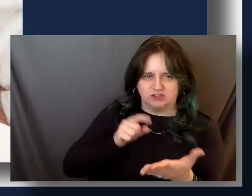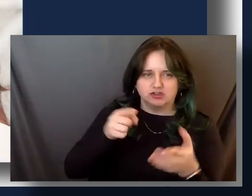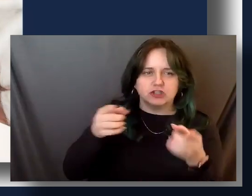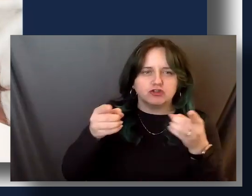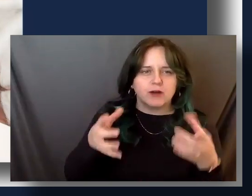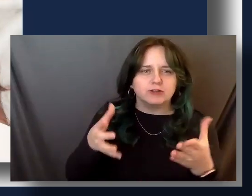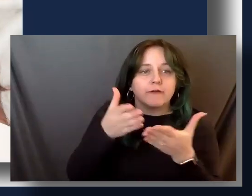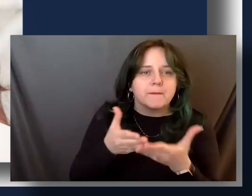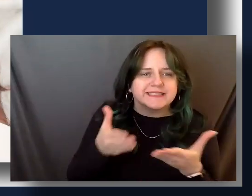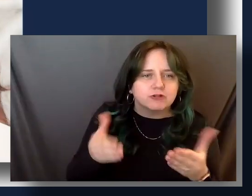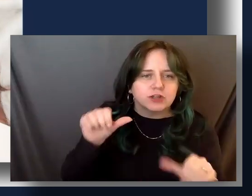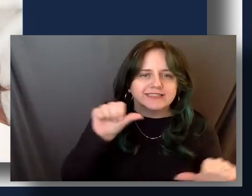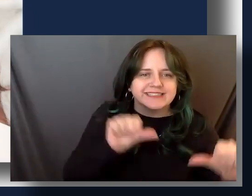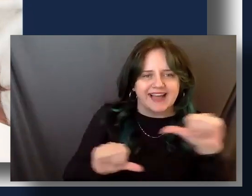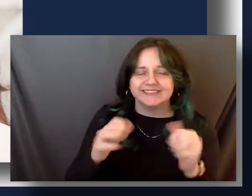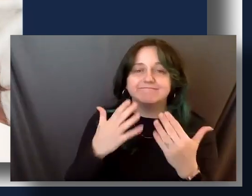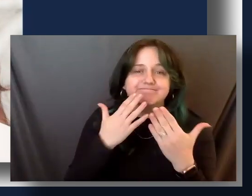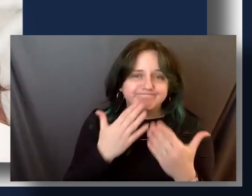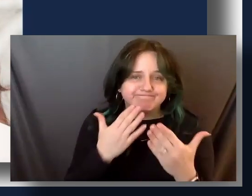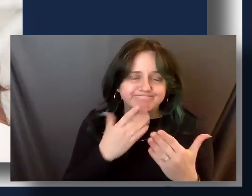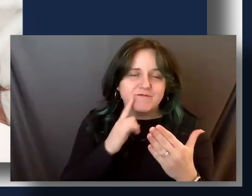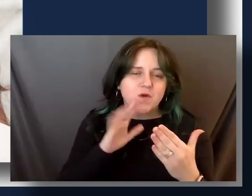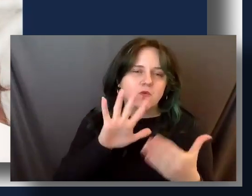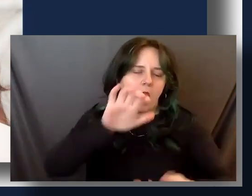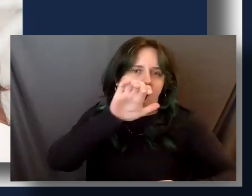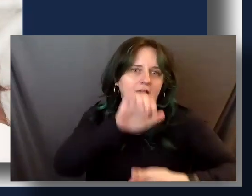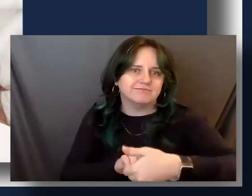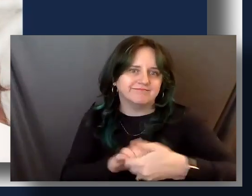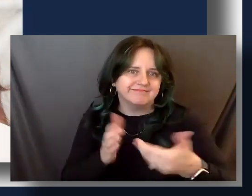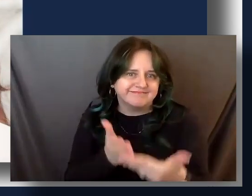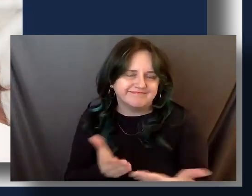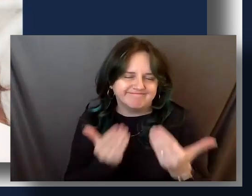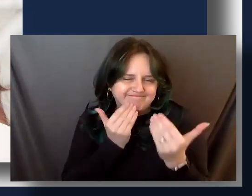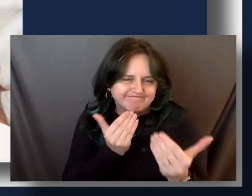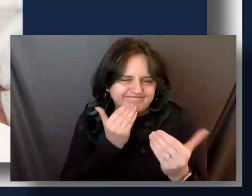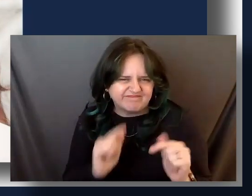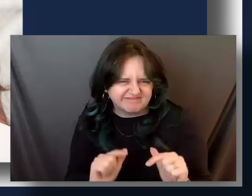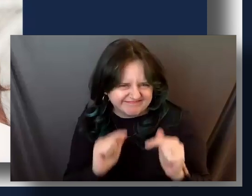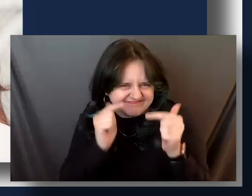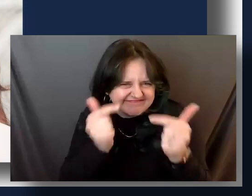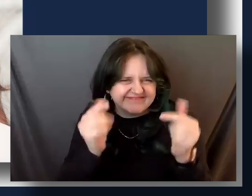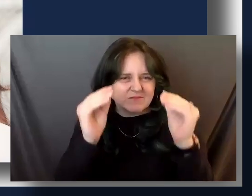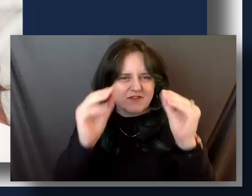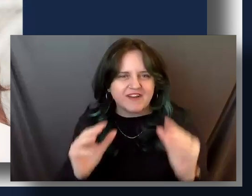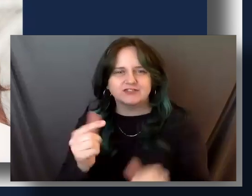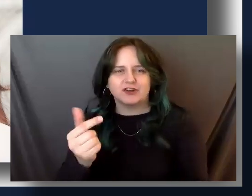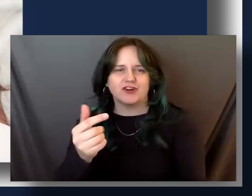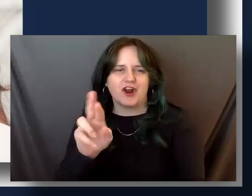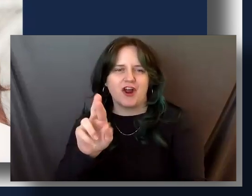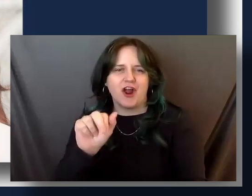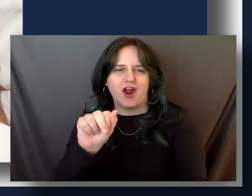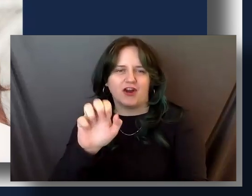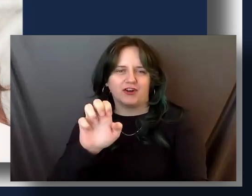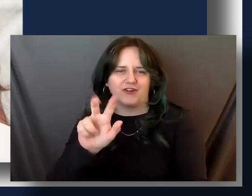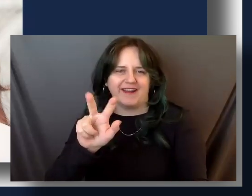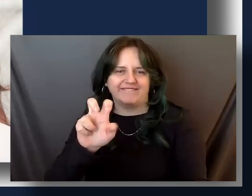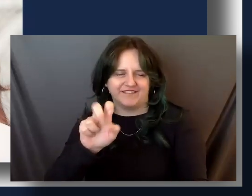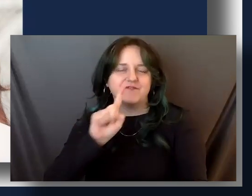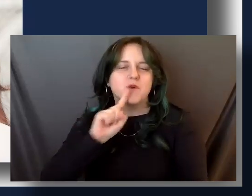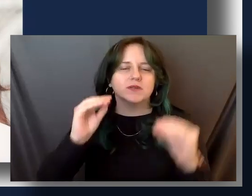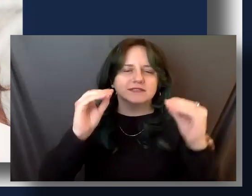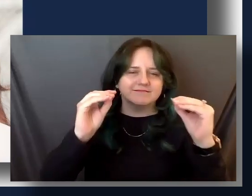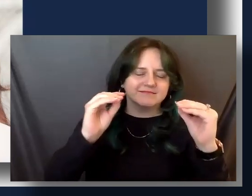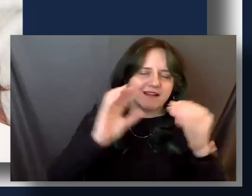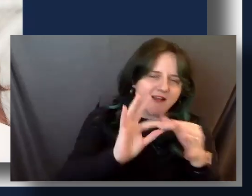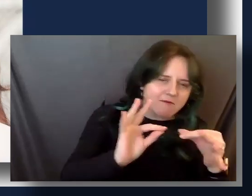chair of our Academic Senate. Thank you so much for your partnership, Professor Graeve. I hand this over to you for your